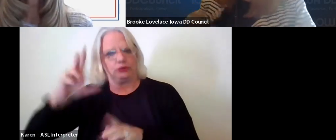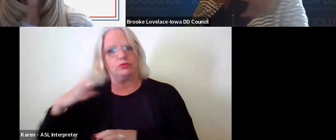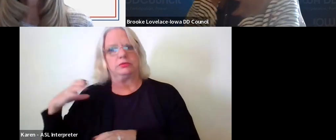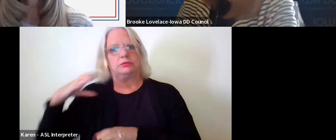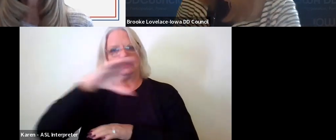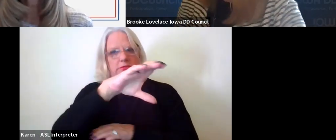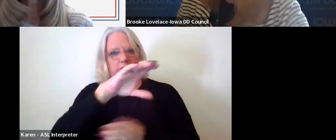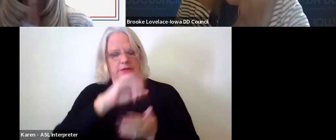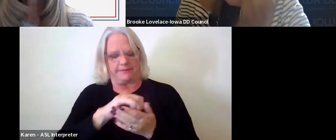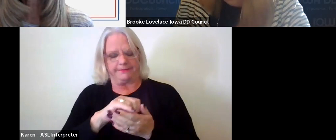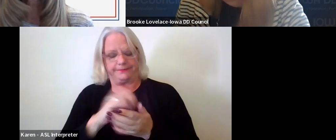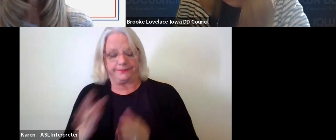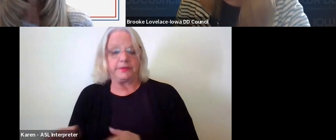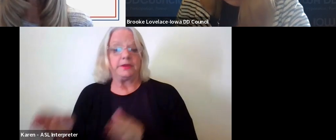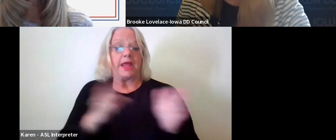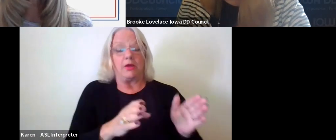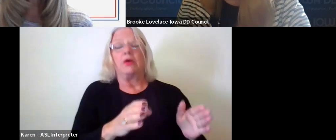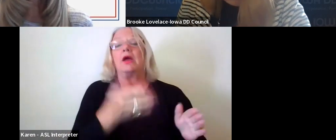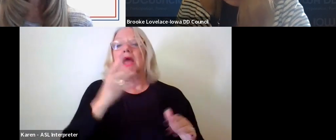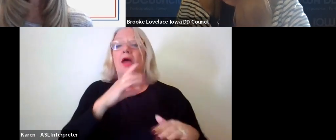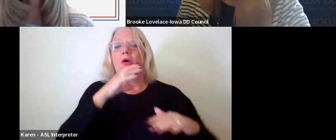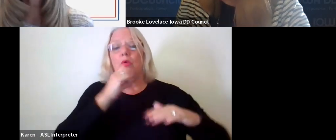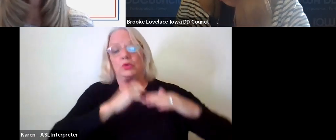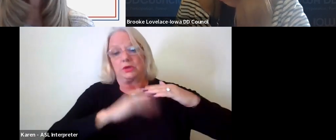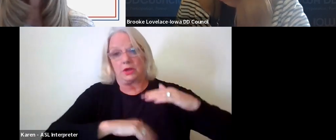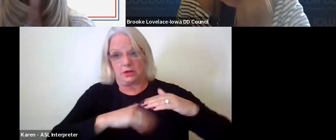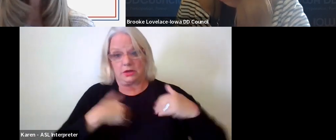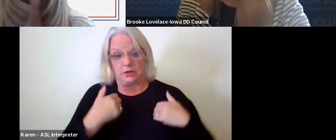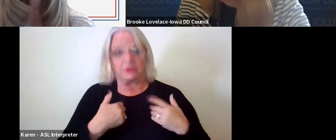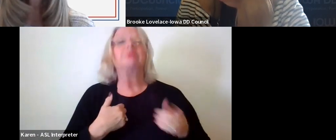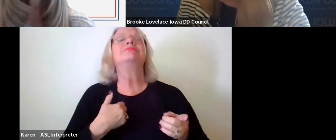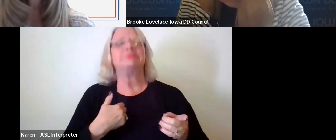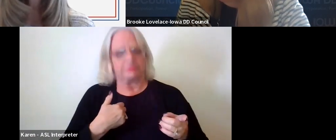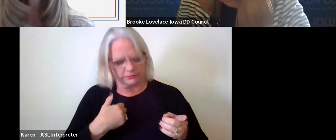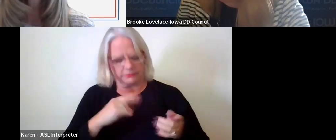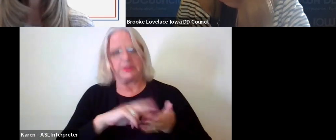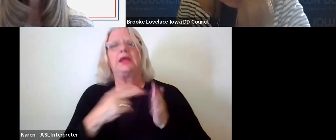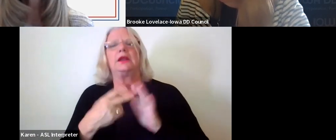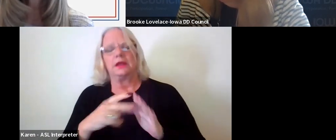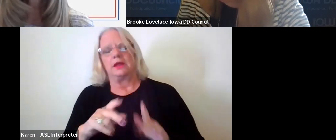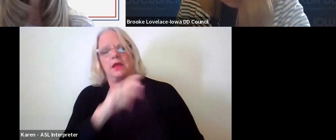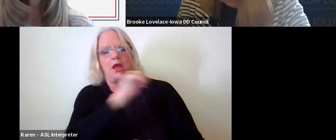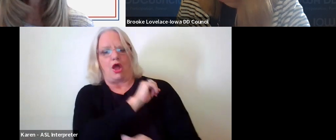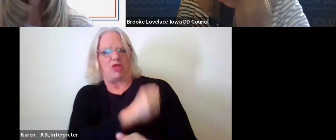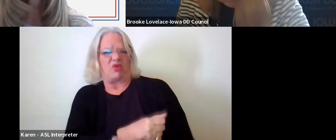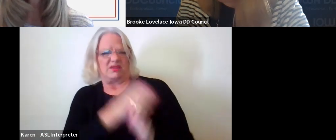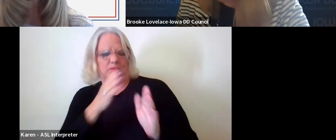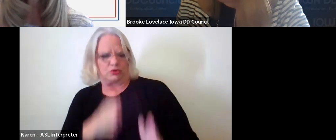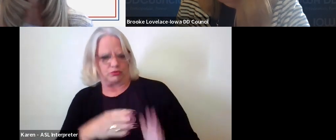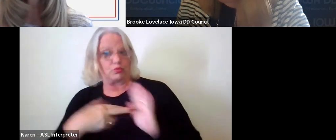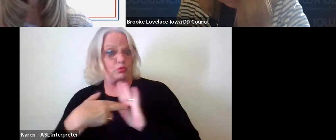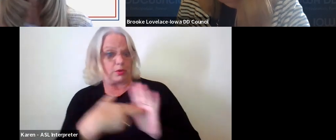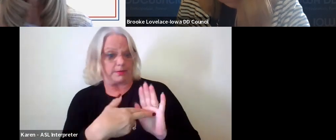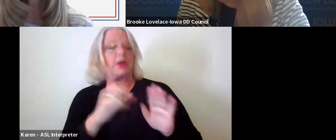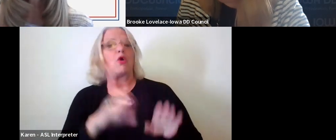legal capacity, in that case, an authorized individual may open and manage the account